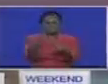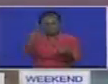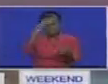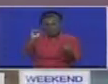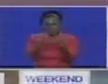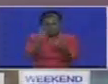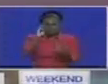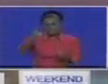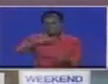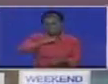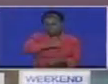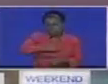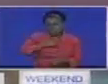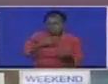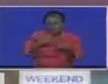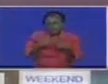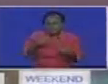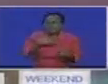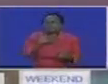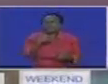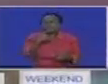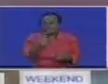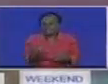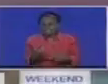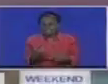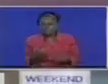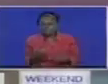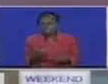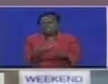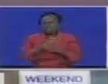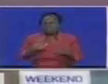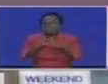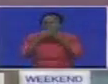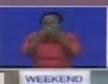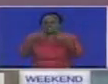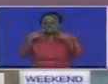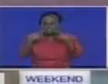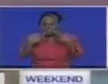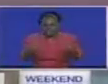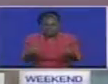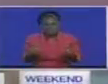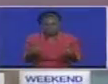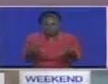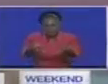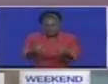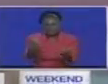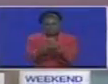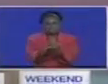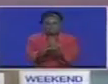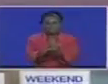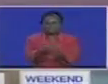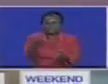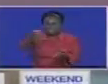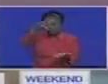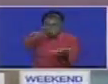are sorry about it. But I want to say that there were no results declared for anybody to take up any office, and that remains our stand